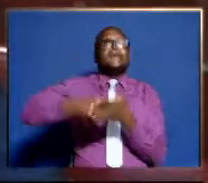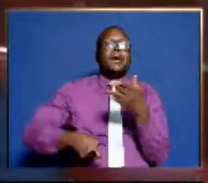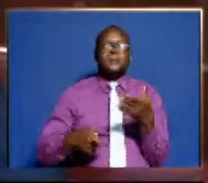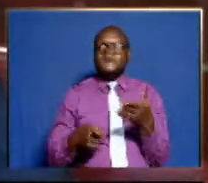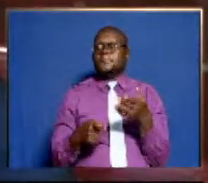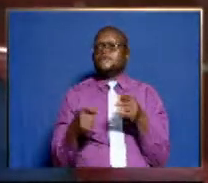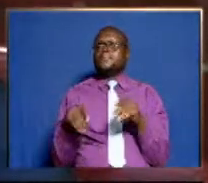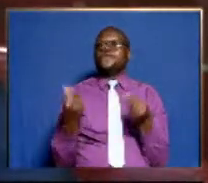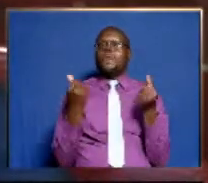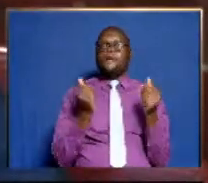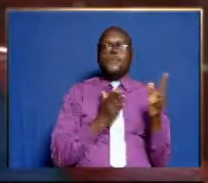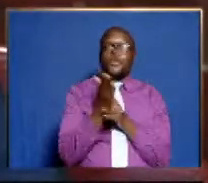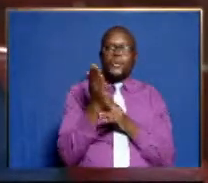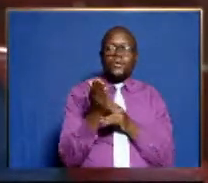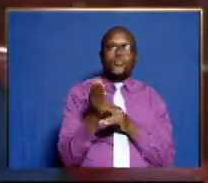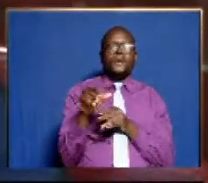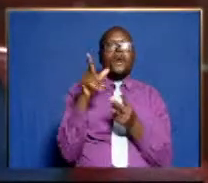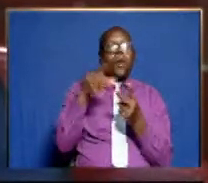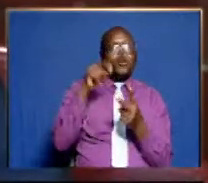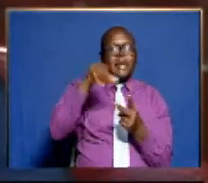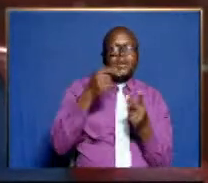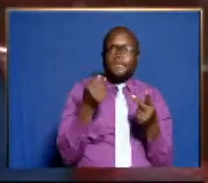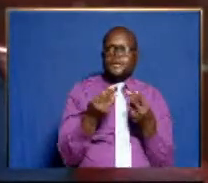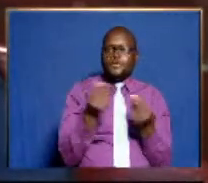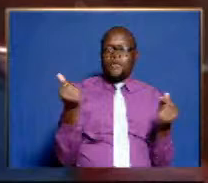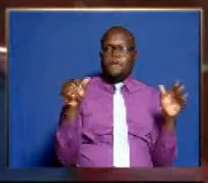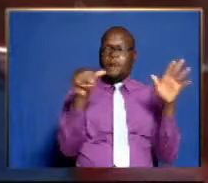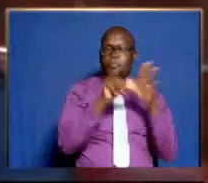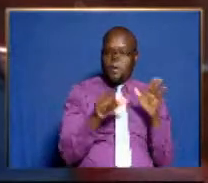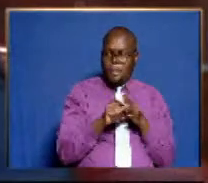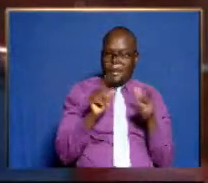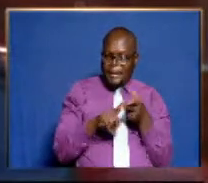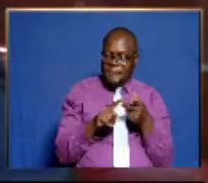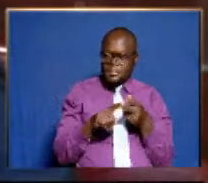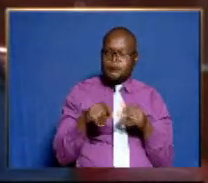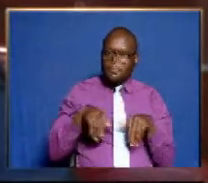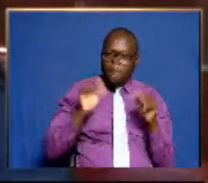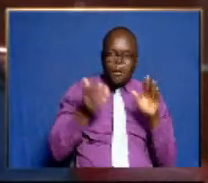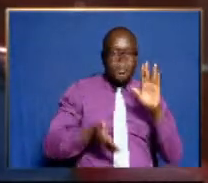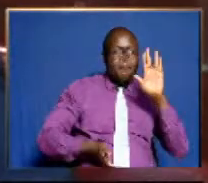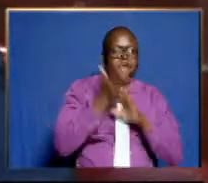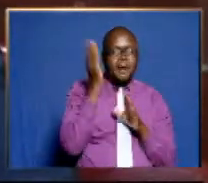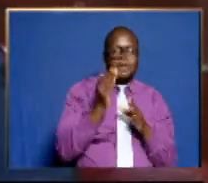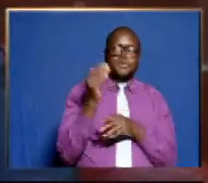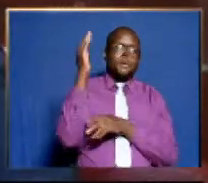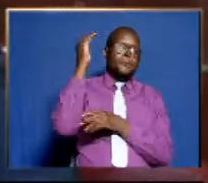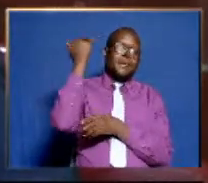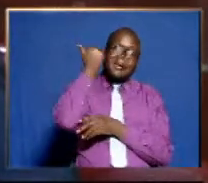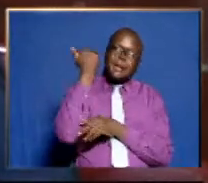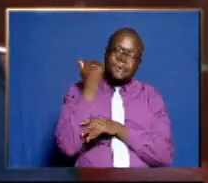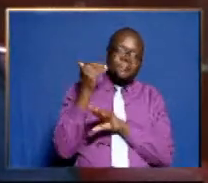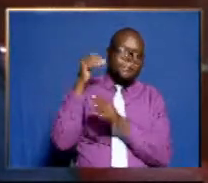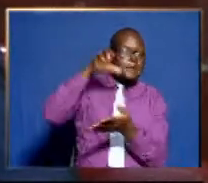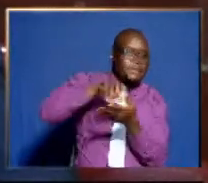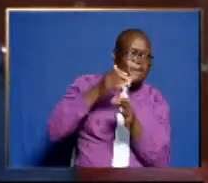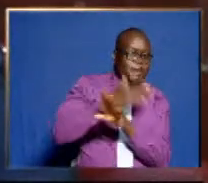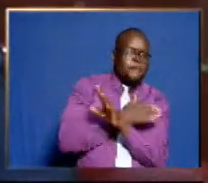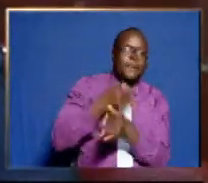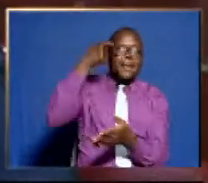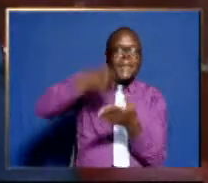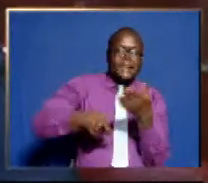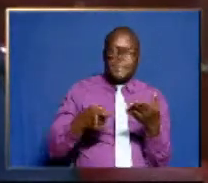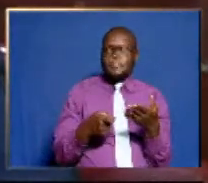dispute through alternative dispute resolution, and fast-tracking the conclusion of cases before the tax